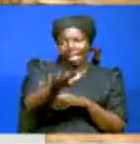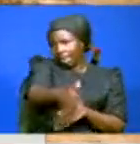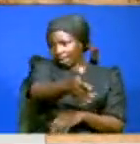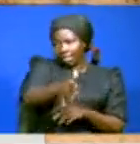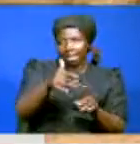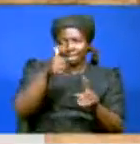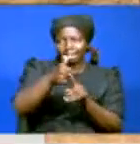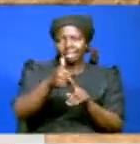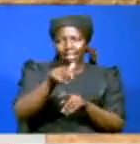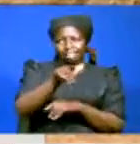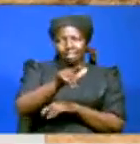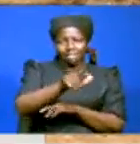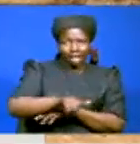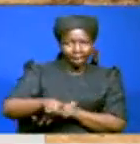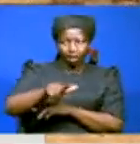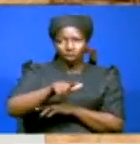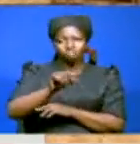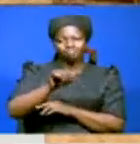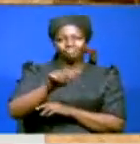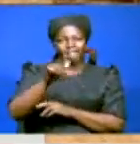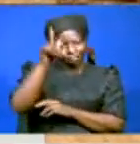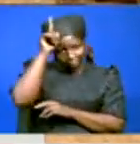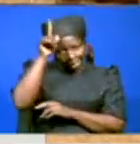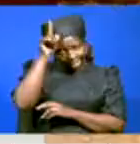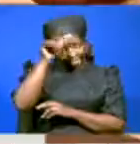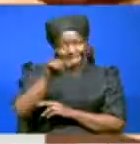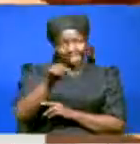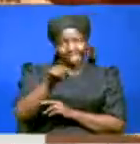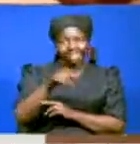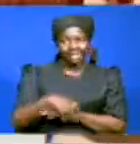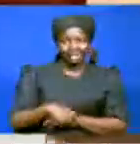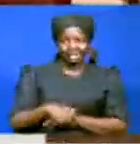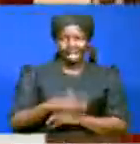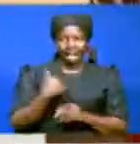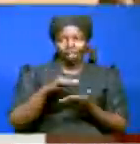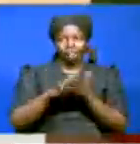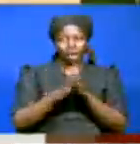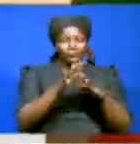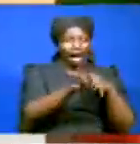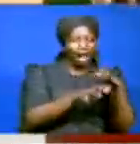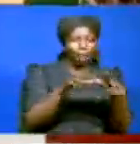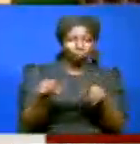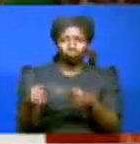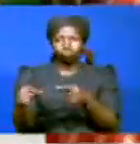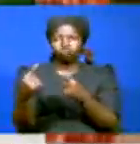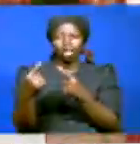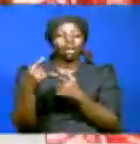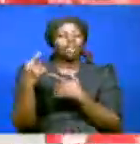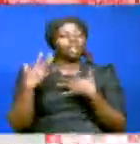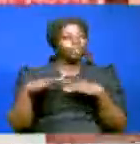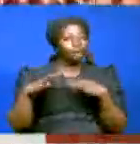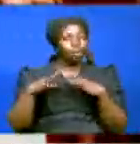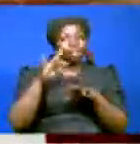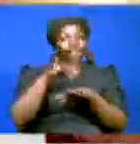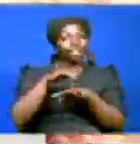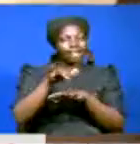The village located in Kajiado Central has become the epicenter of human wildlife conflict affecting the locals' livelihoods and is